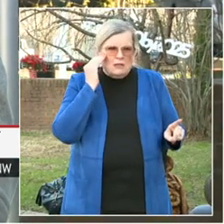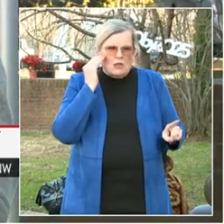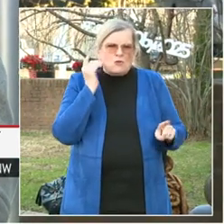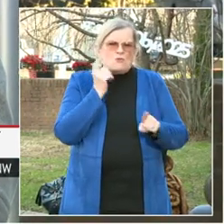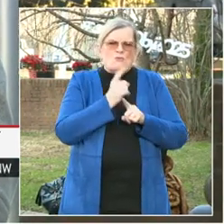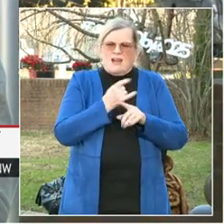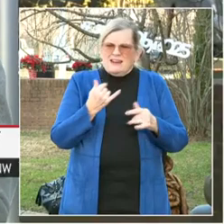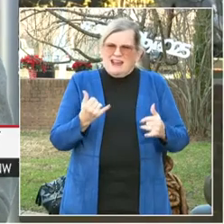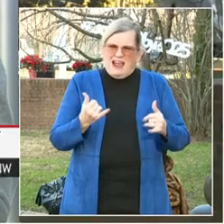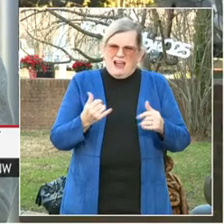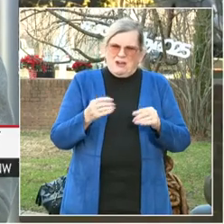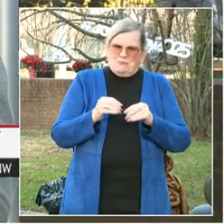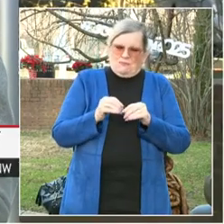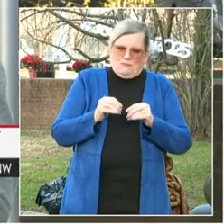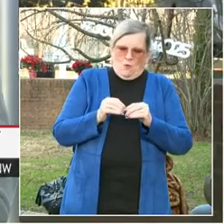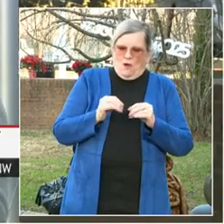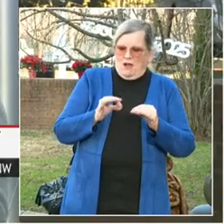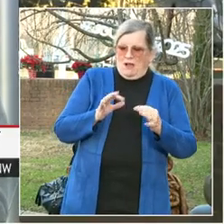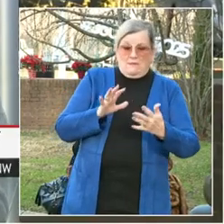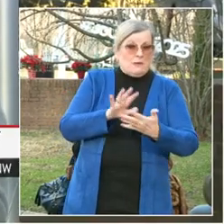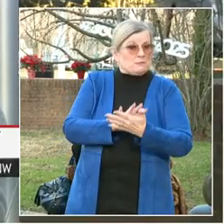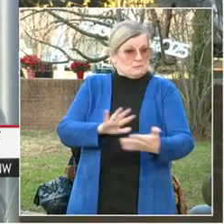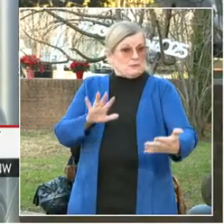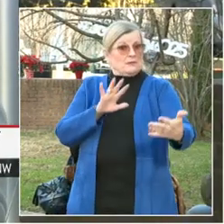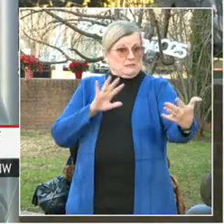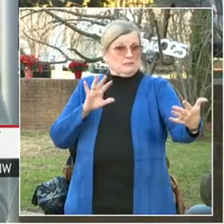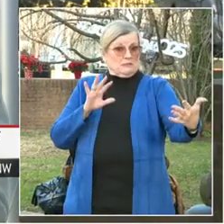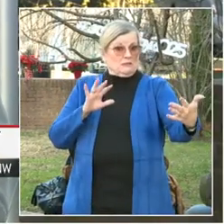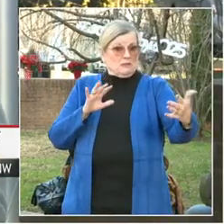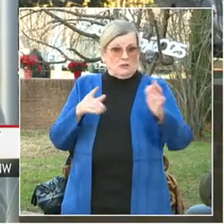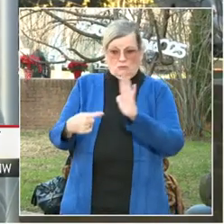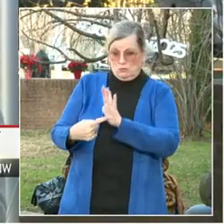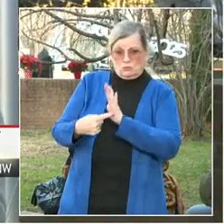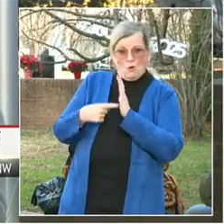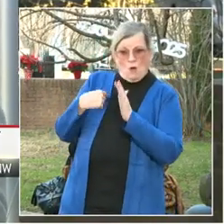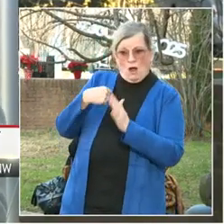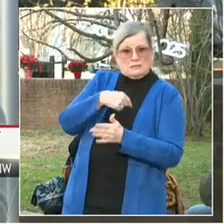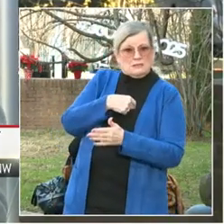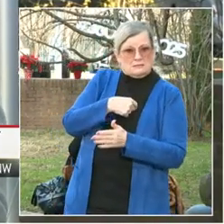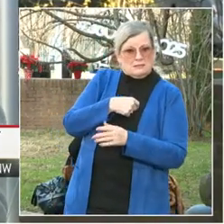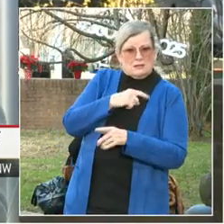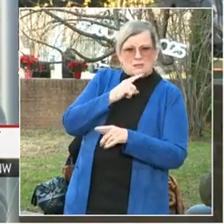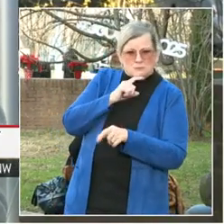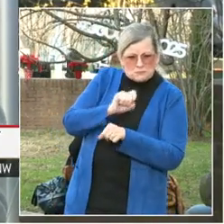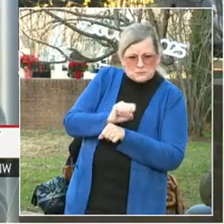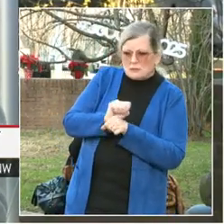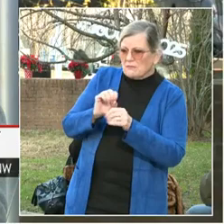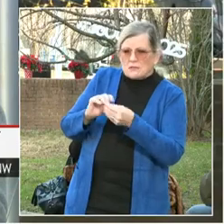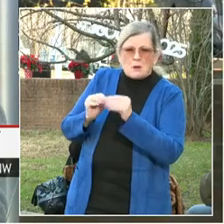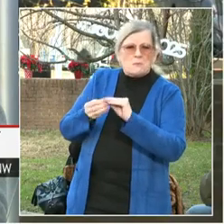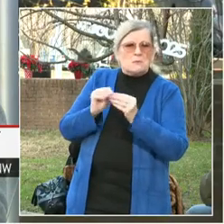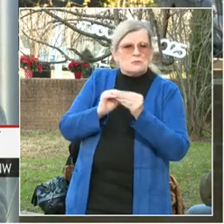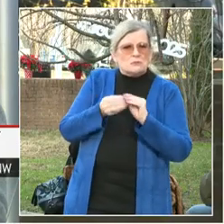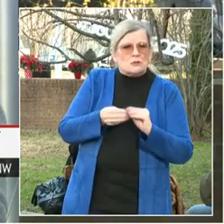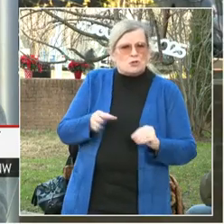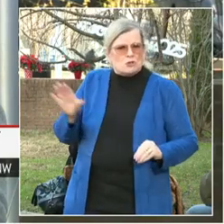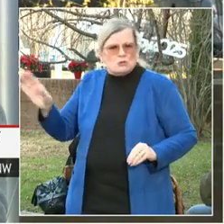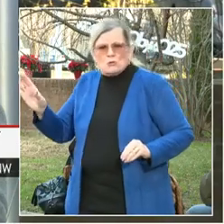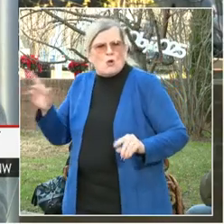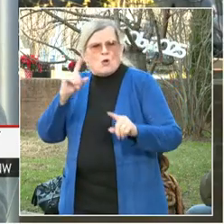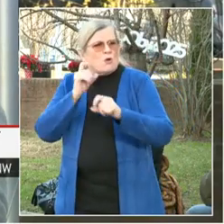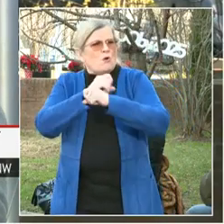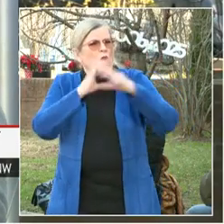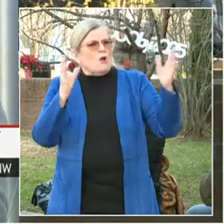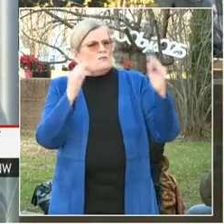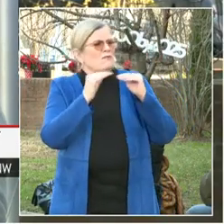Okay. and a gargantuan number. What's your view of Chevy Chase's fair share? I'm learning as we go along. Okay.